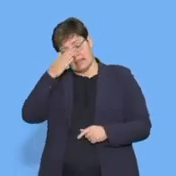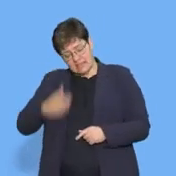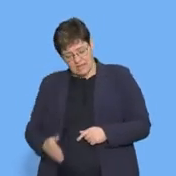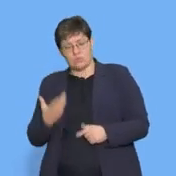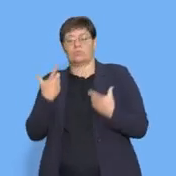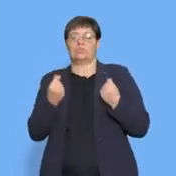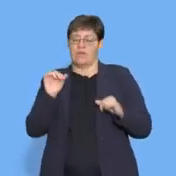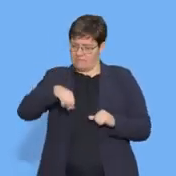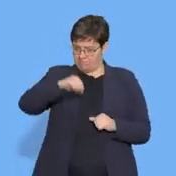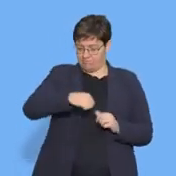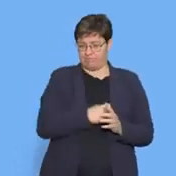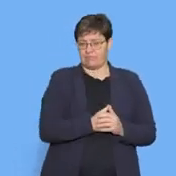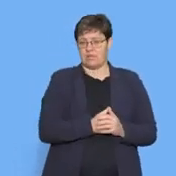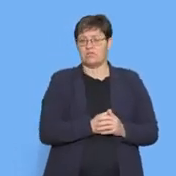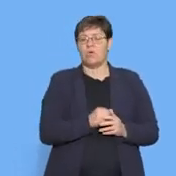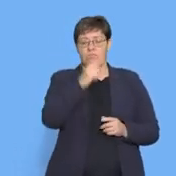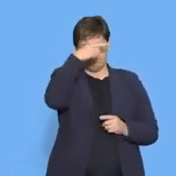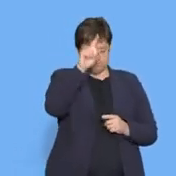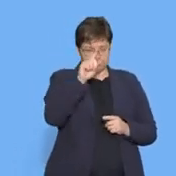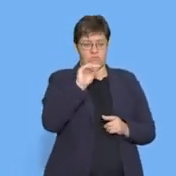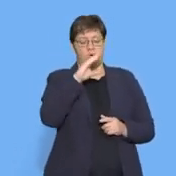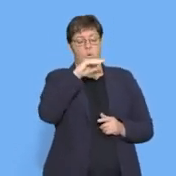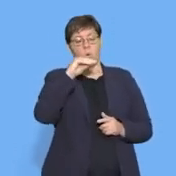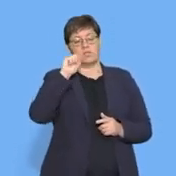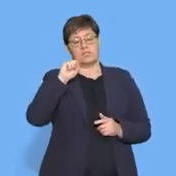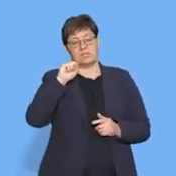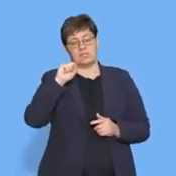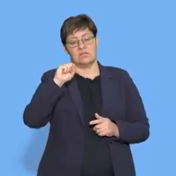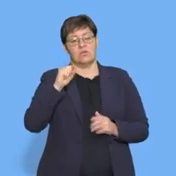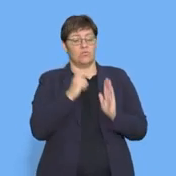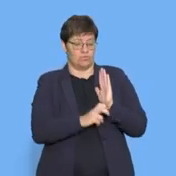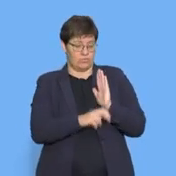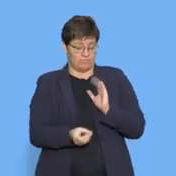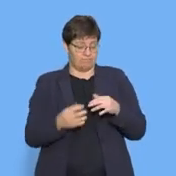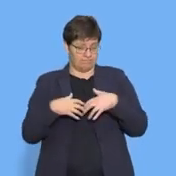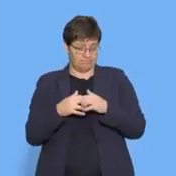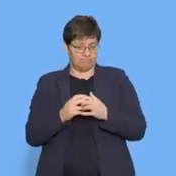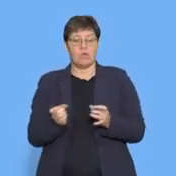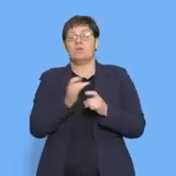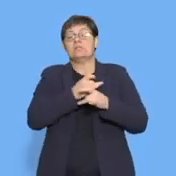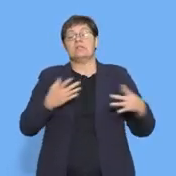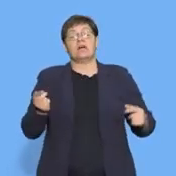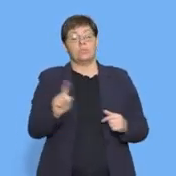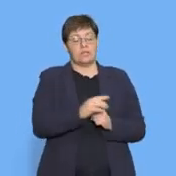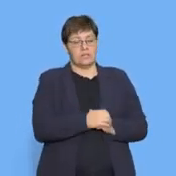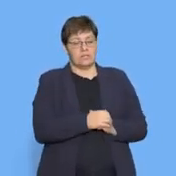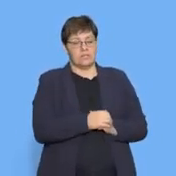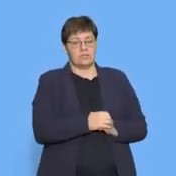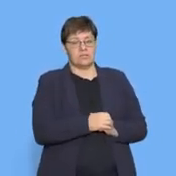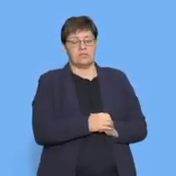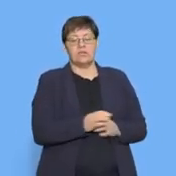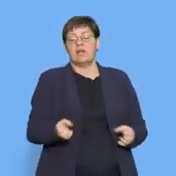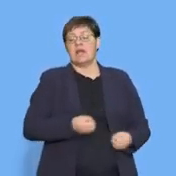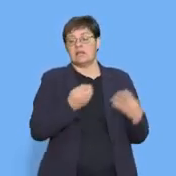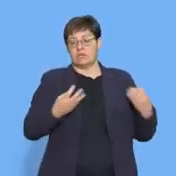side? Yes, we do. So we've checked all three boxes for our cos rule. So where are we going to begin? We're going to start off by